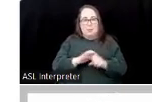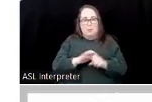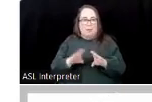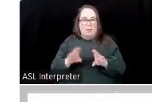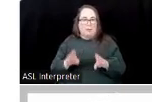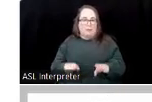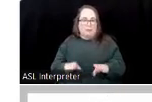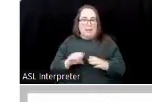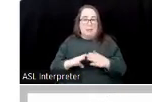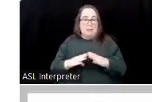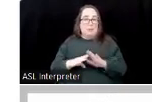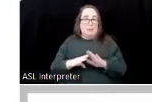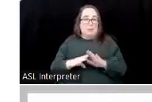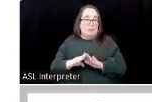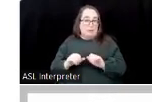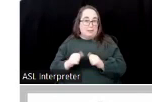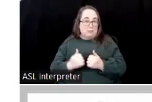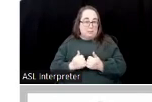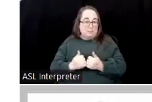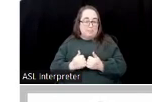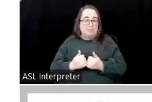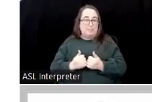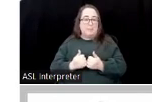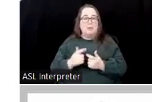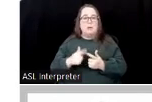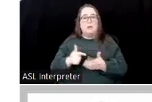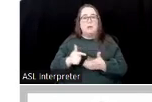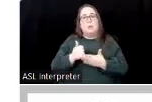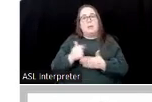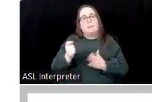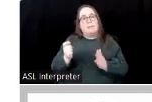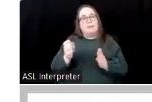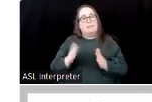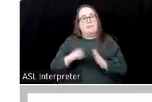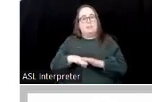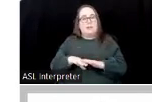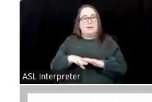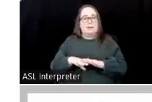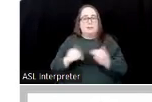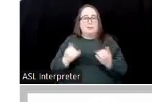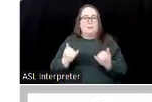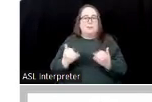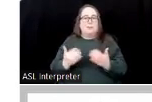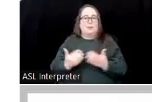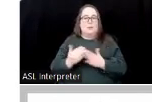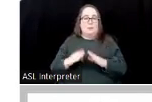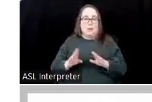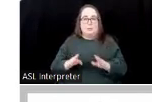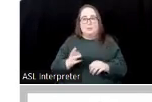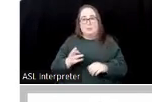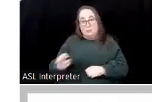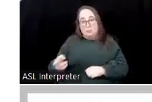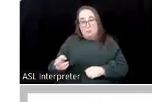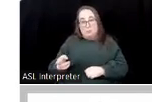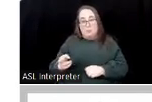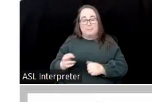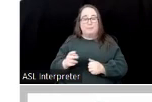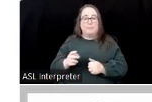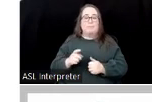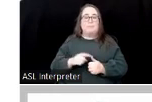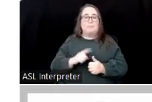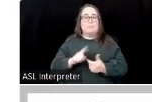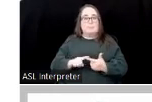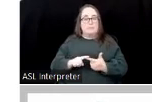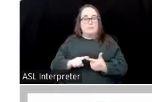and community development agencies to help beneficiaries access existing and new housing resources. We